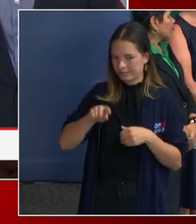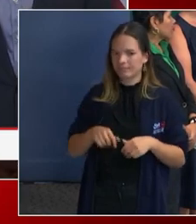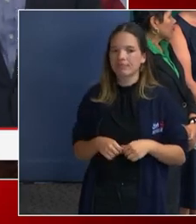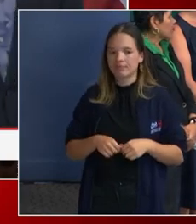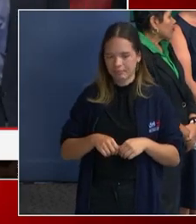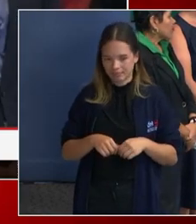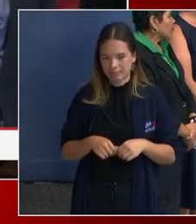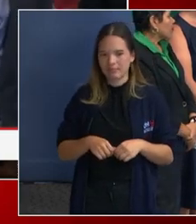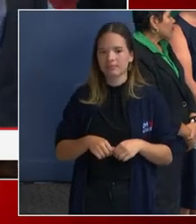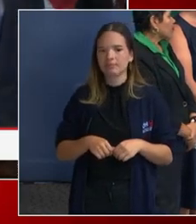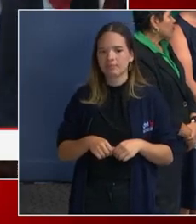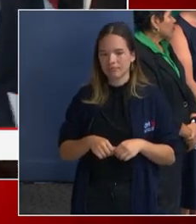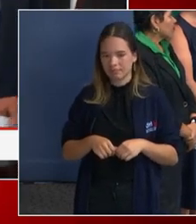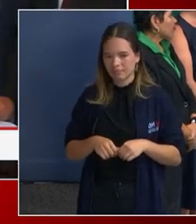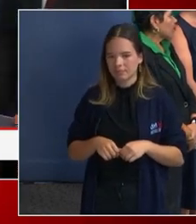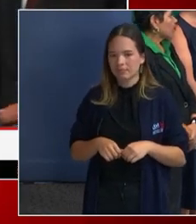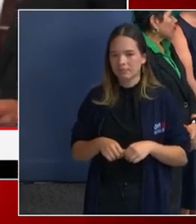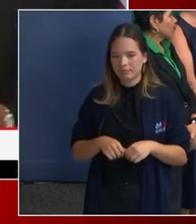custody.